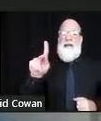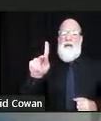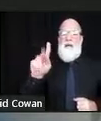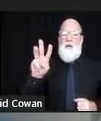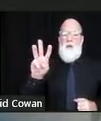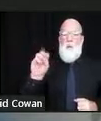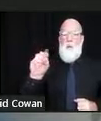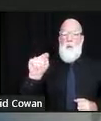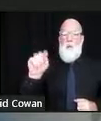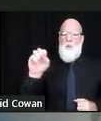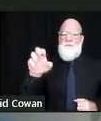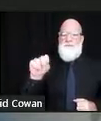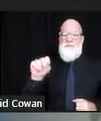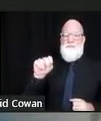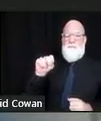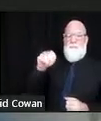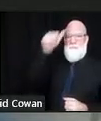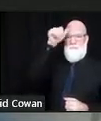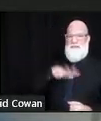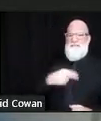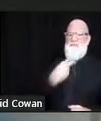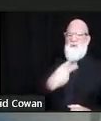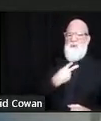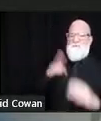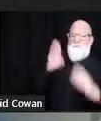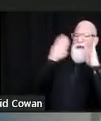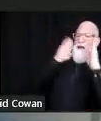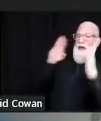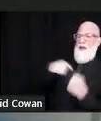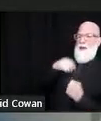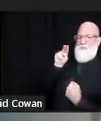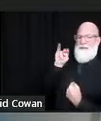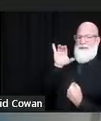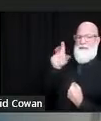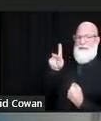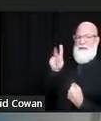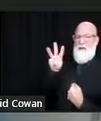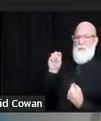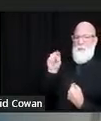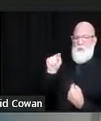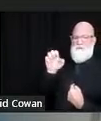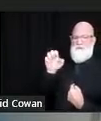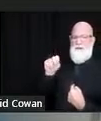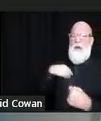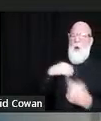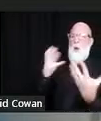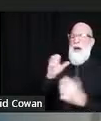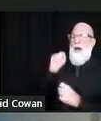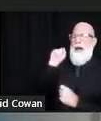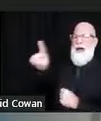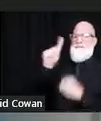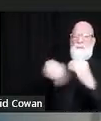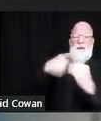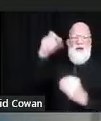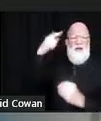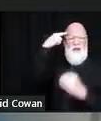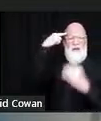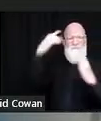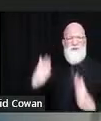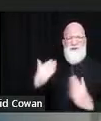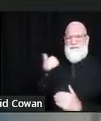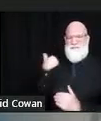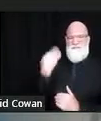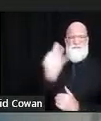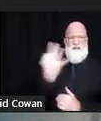won with mcache um I had a question for you about the governor's comments Friday um he mentioned specifically uh a